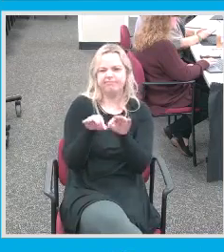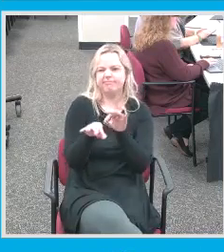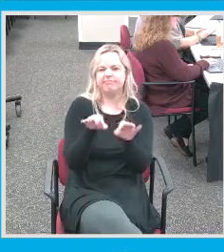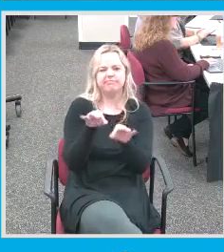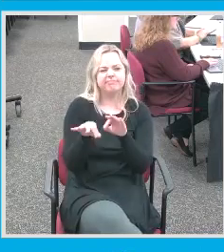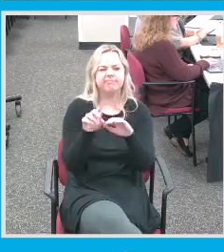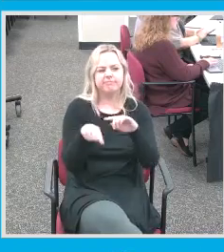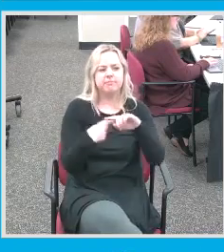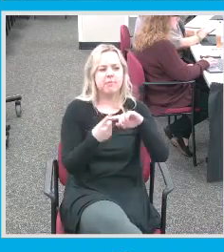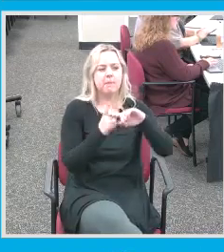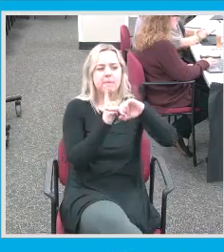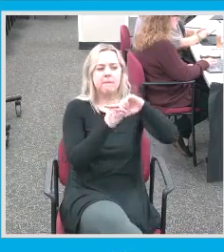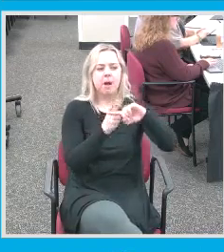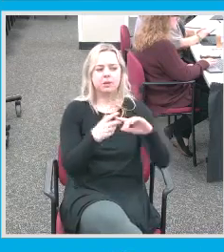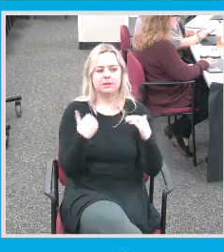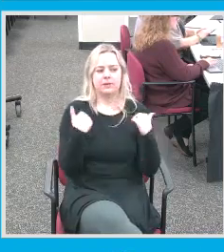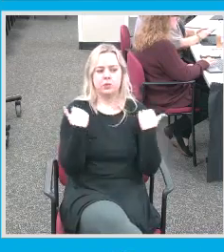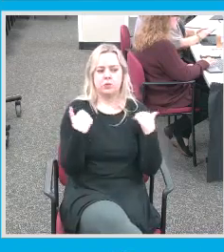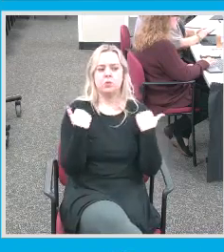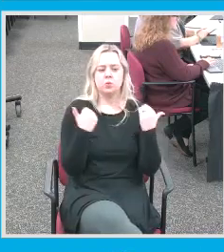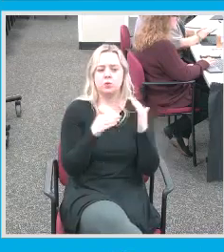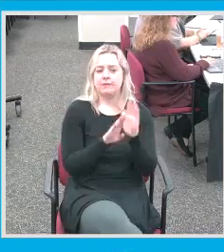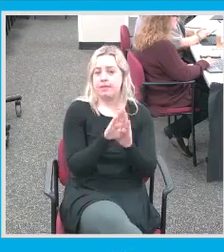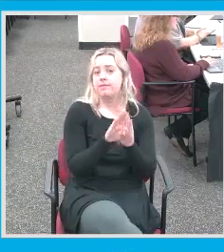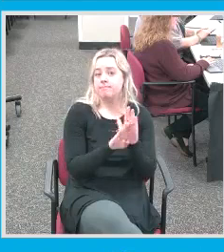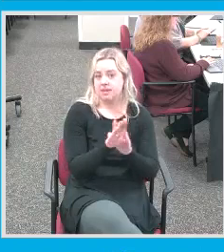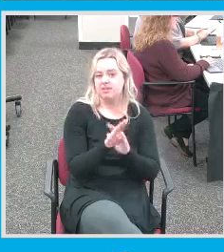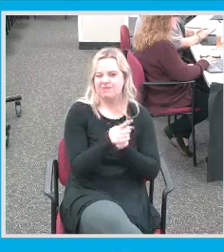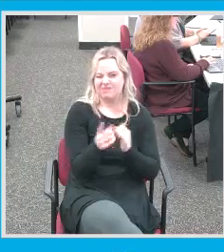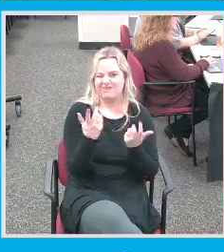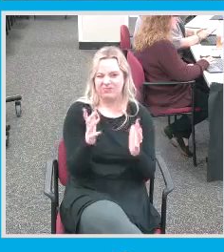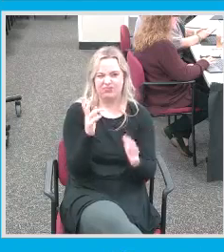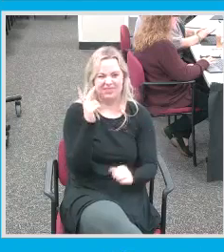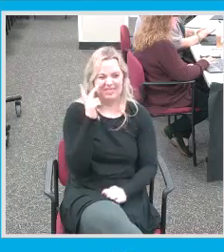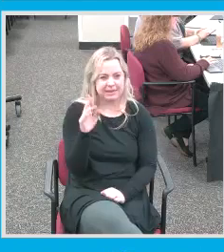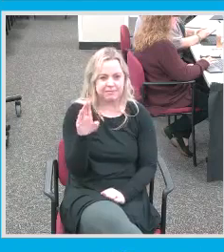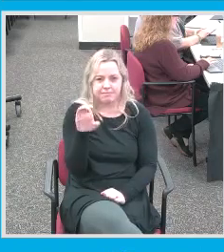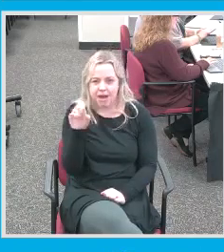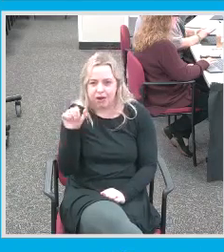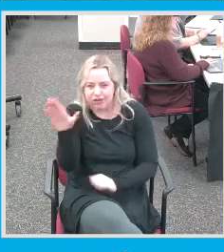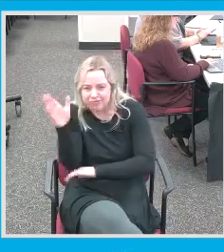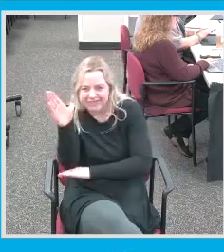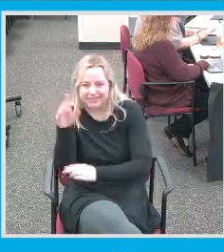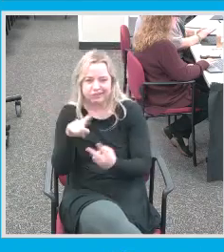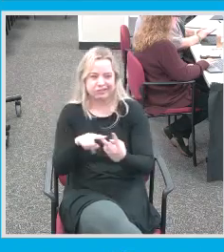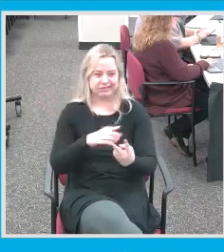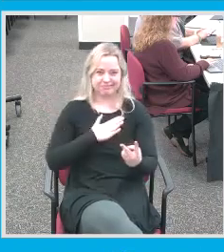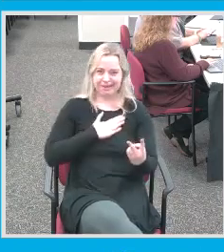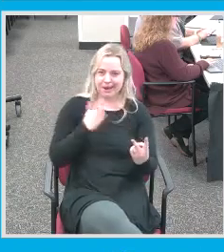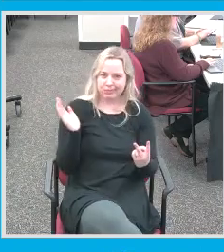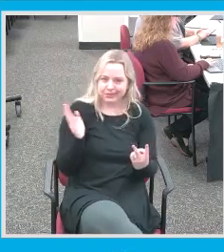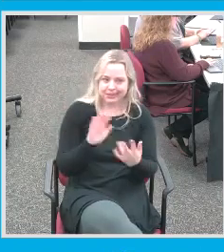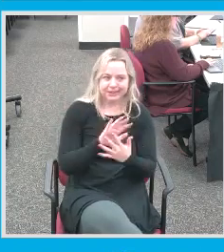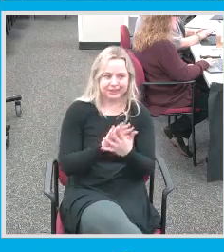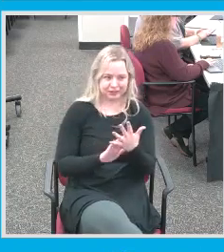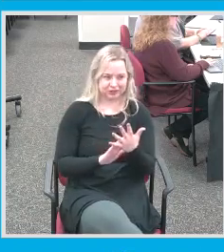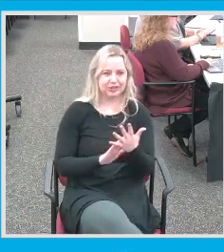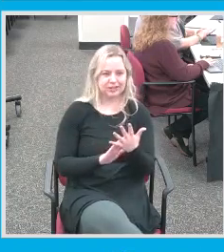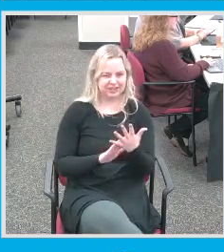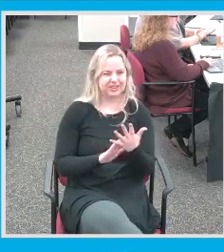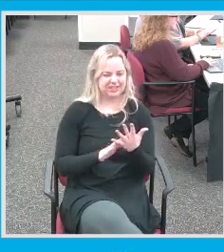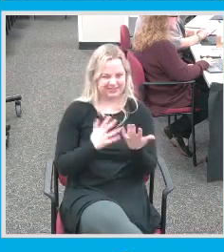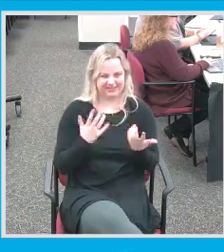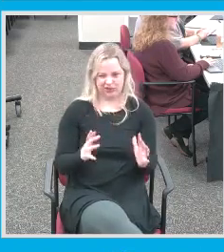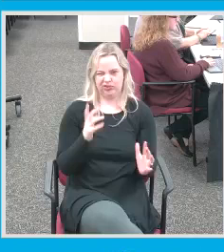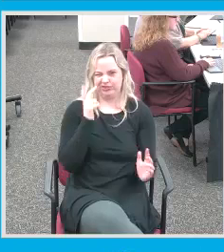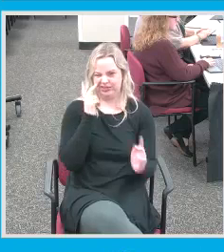youth development. And I think as you've seen through, Becca's presentation, my presentation, and you'll see with the kids that